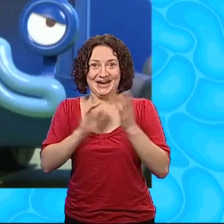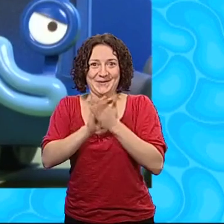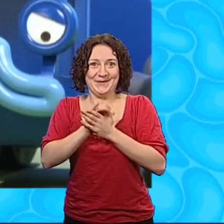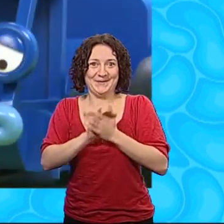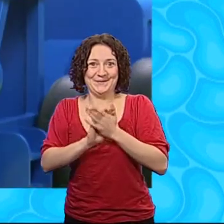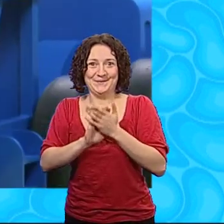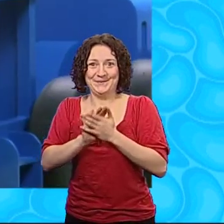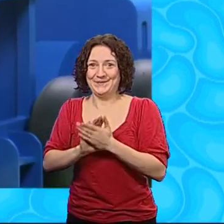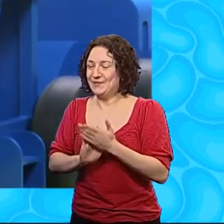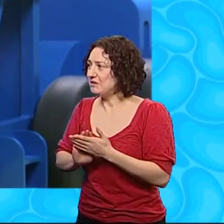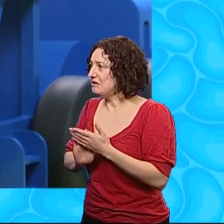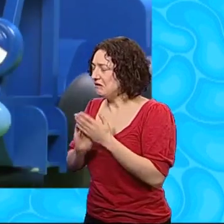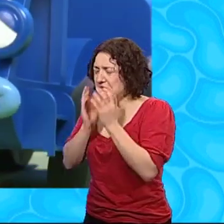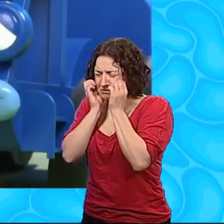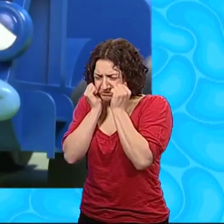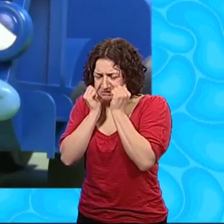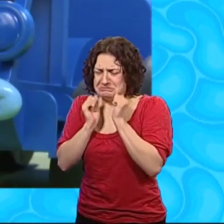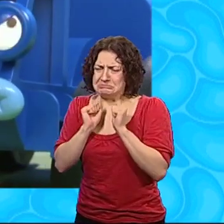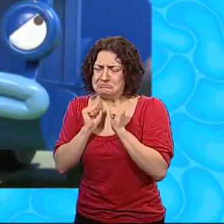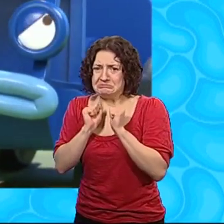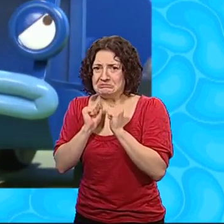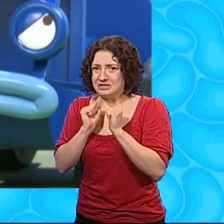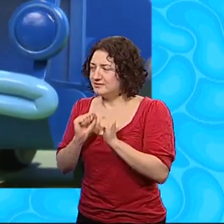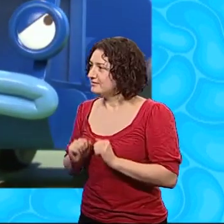sing-along! Oh, dear!